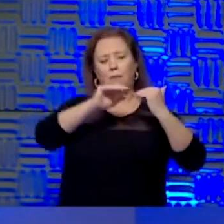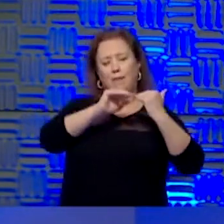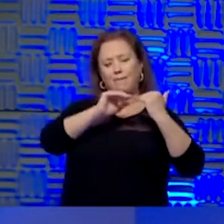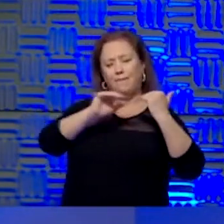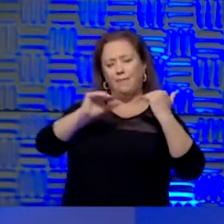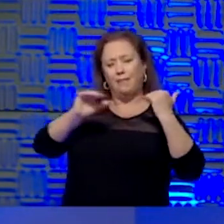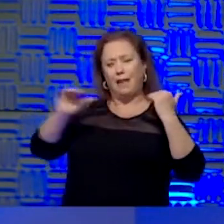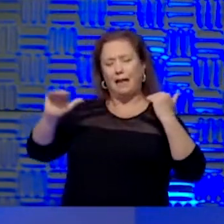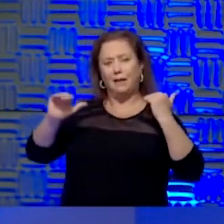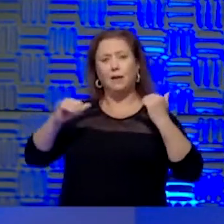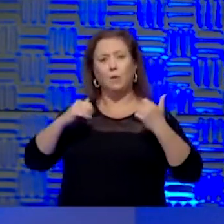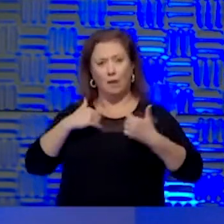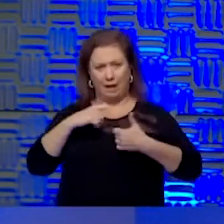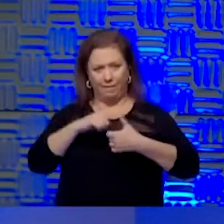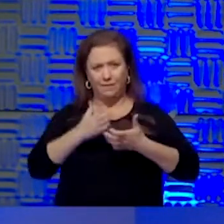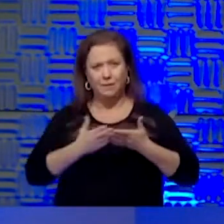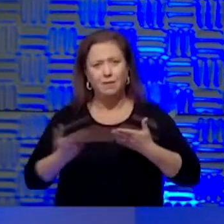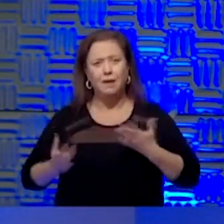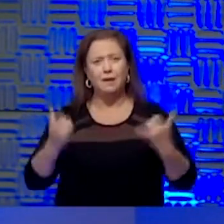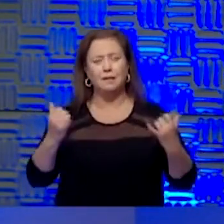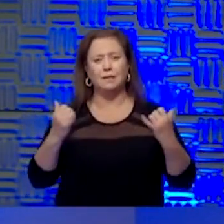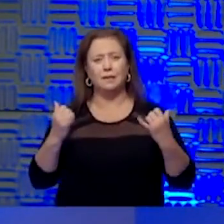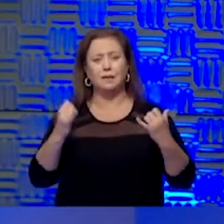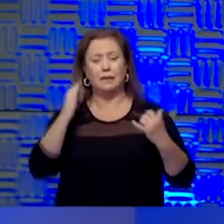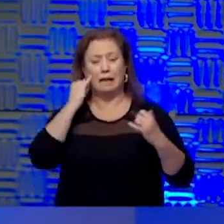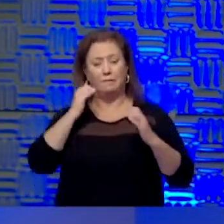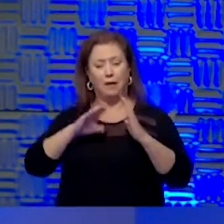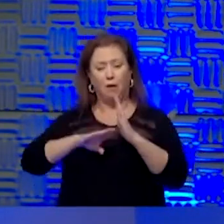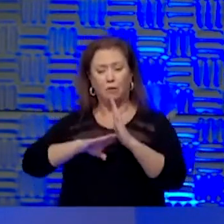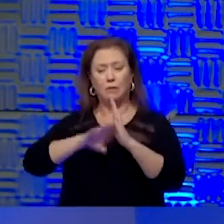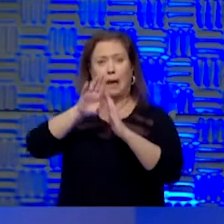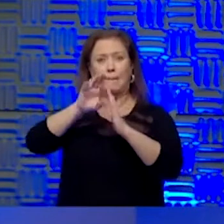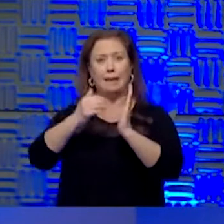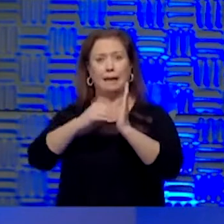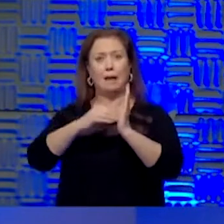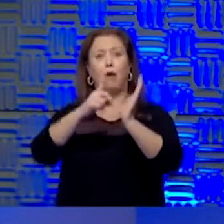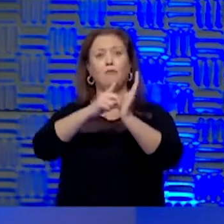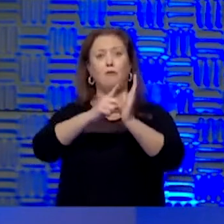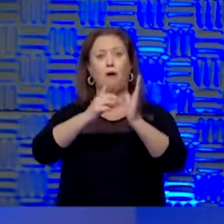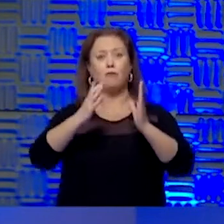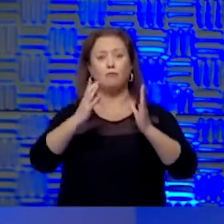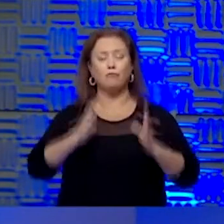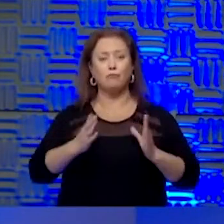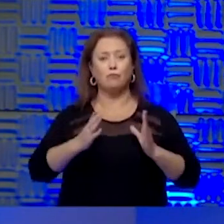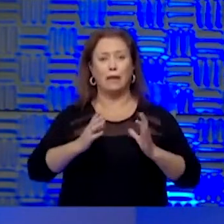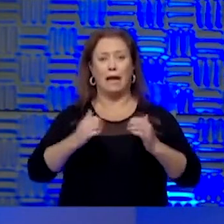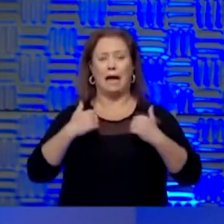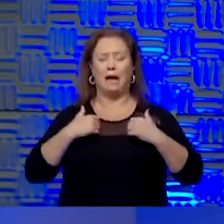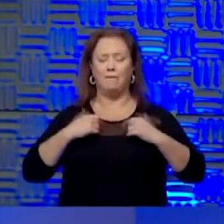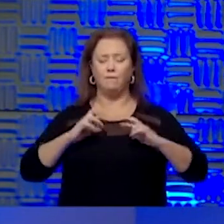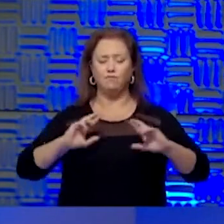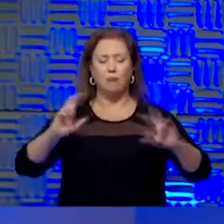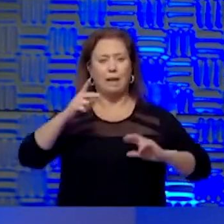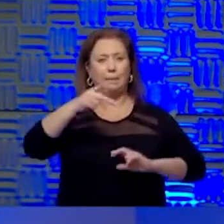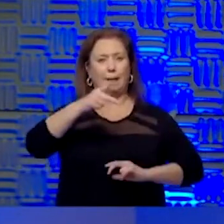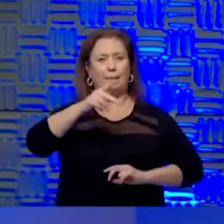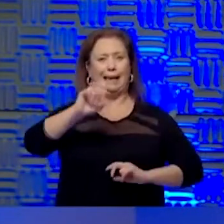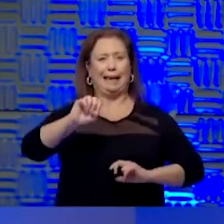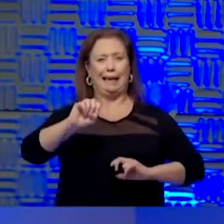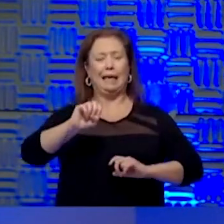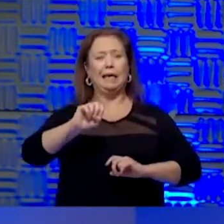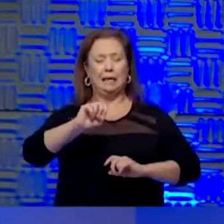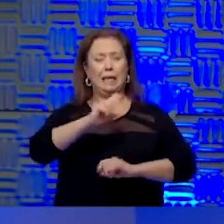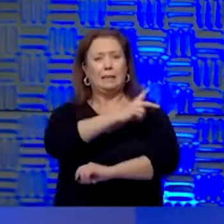got our supply chain so that if there is a surge, our providers and our patients have the proper PPE to protect further